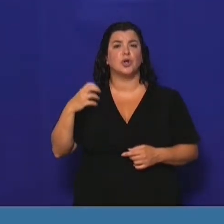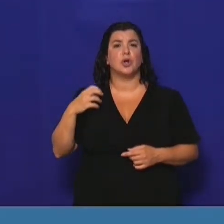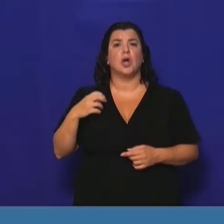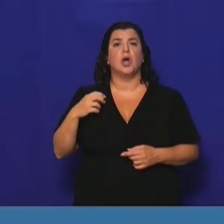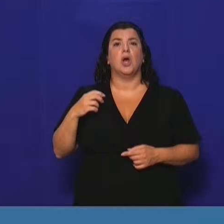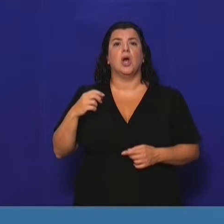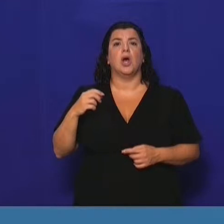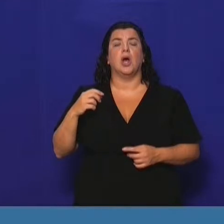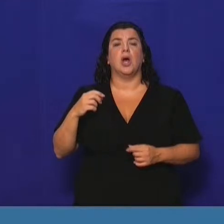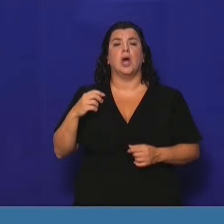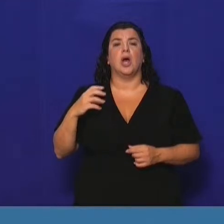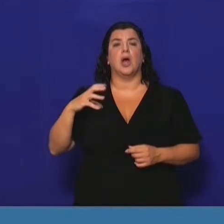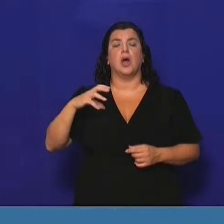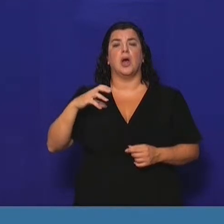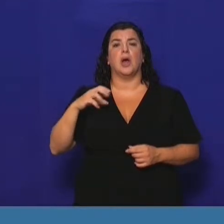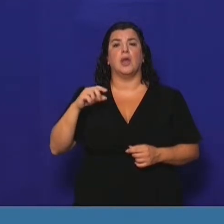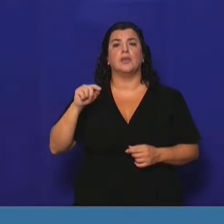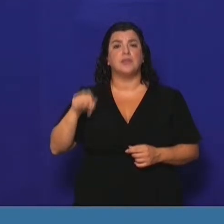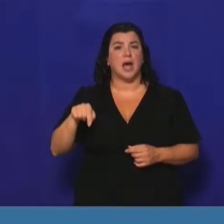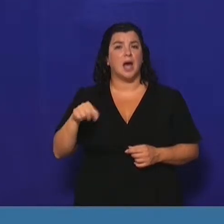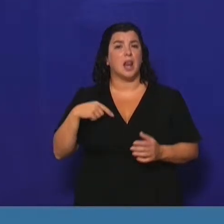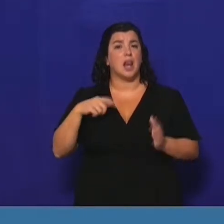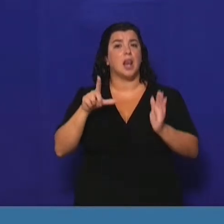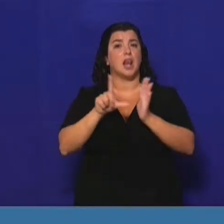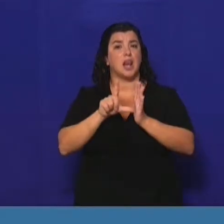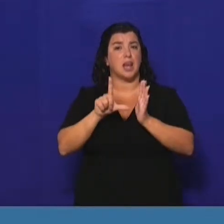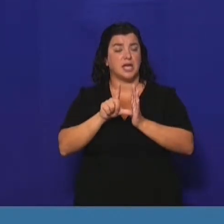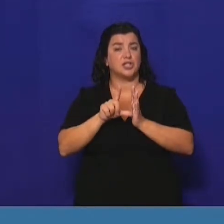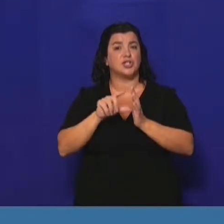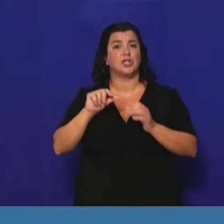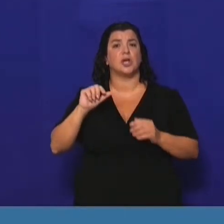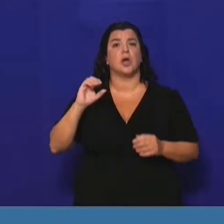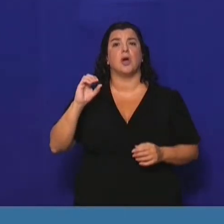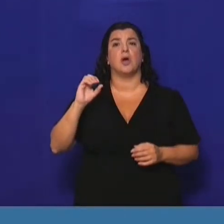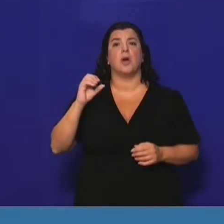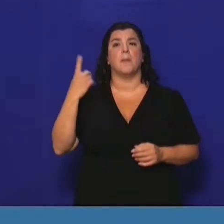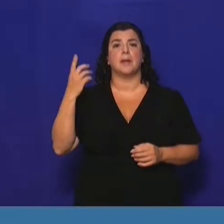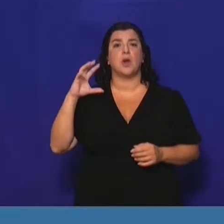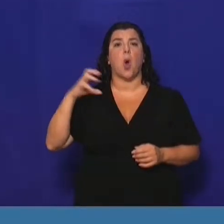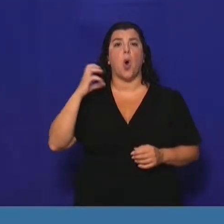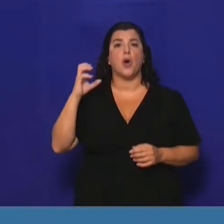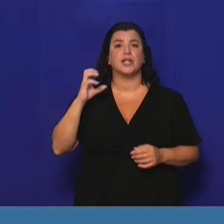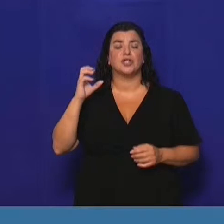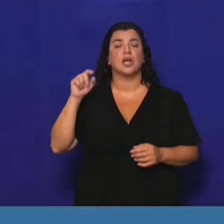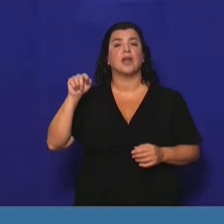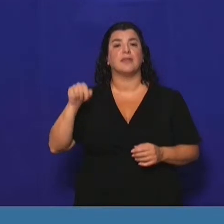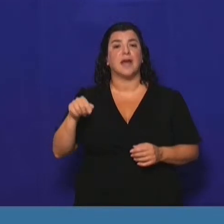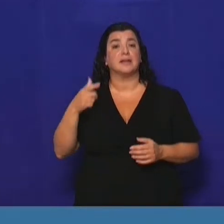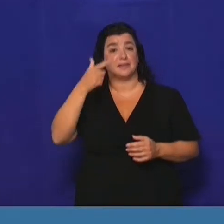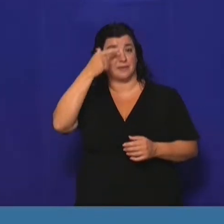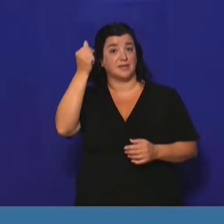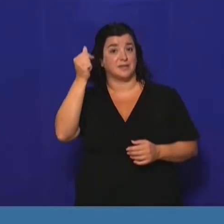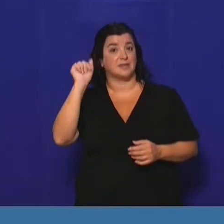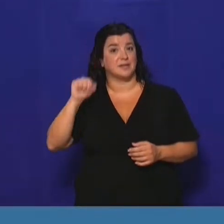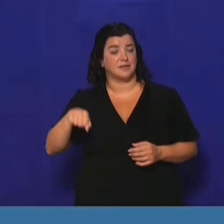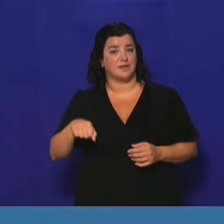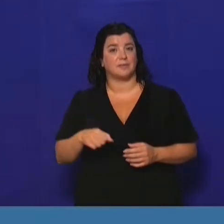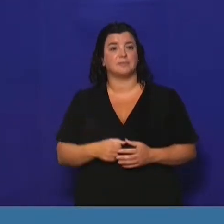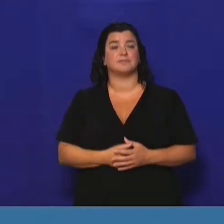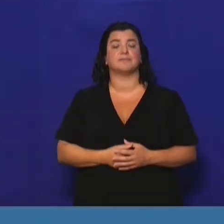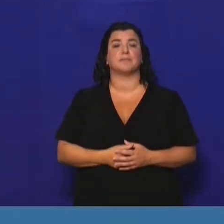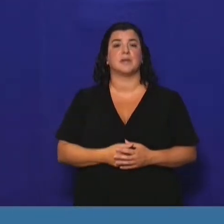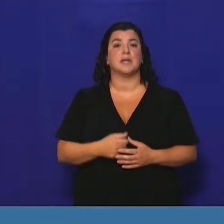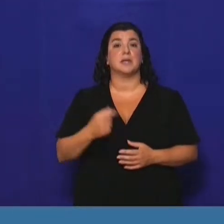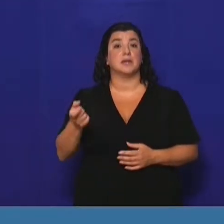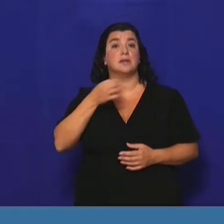law that people who are coming from amber countries need to be tested. So what we are doing is we are asking for